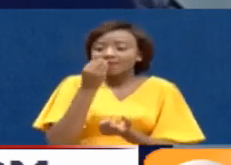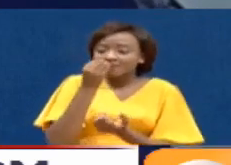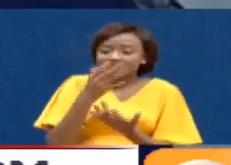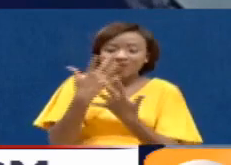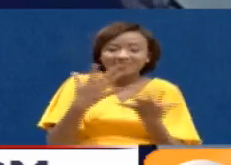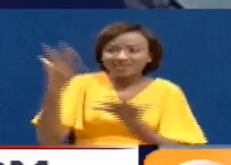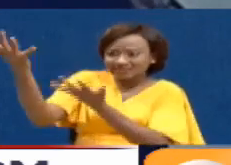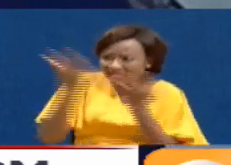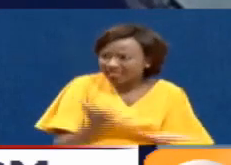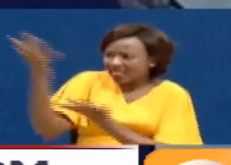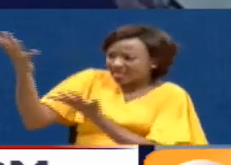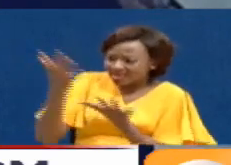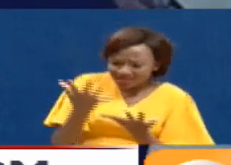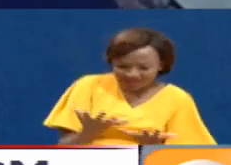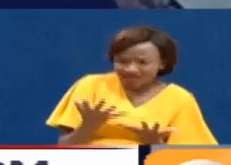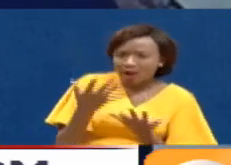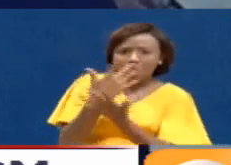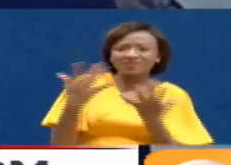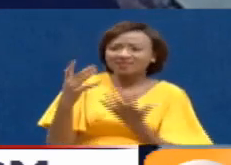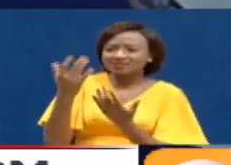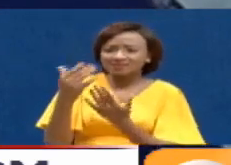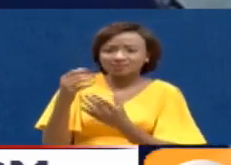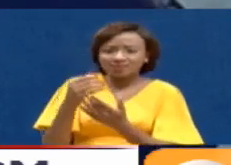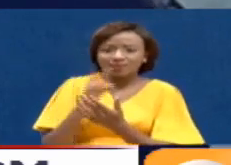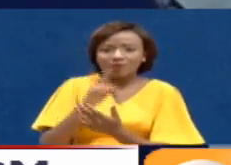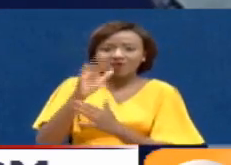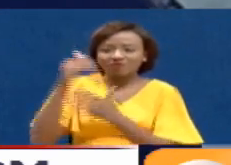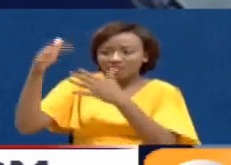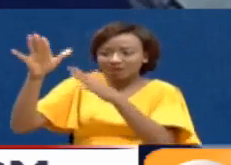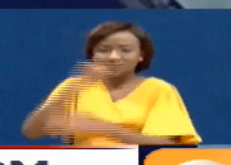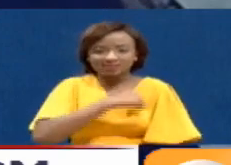and are anxious about their arrival to go on.